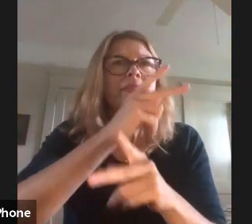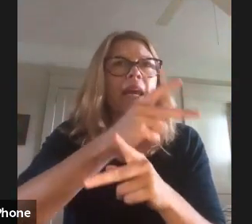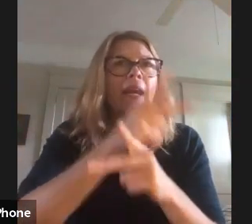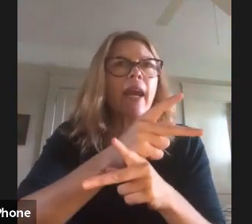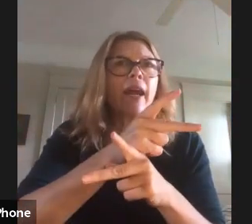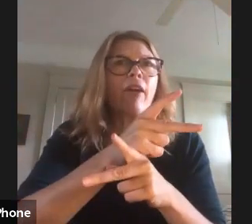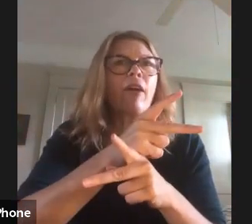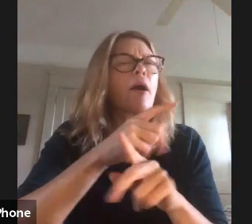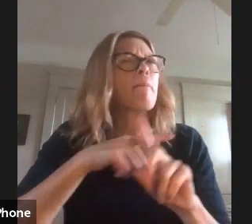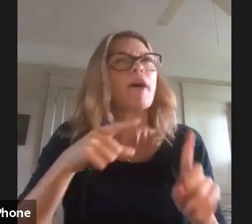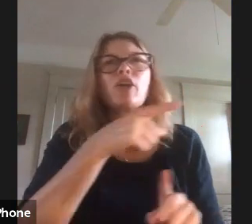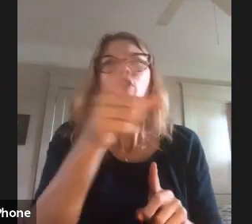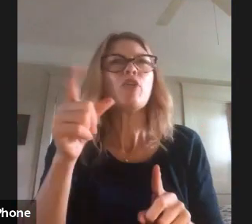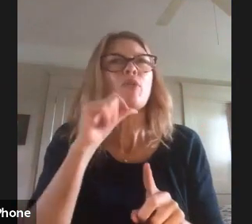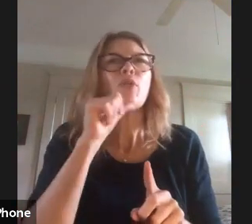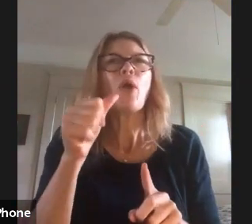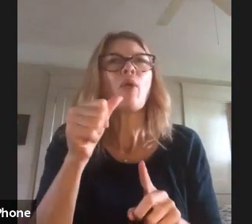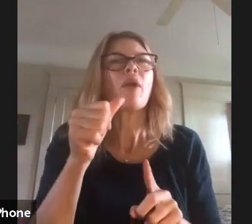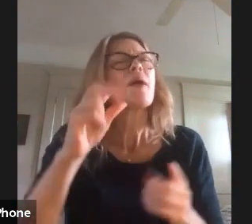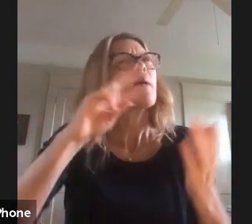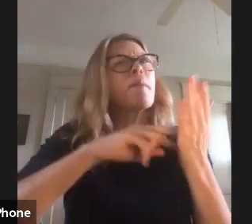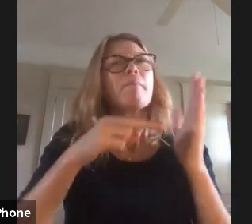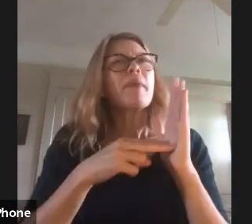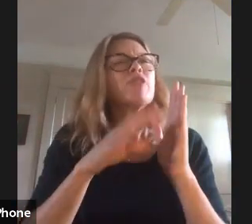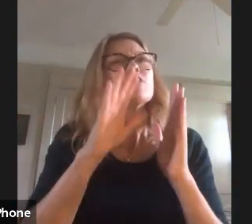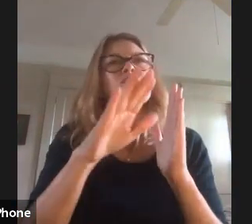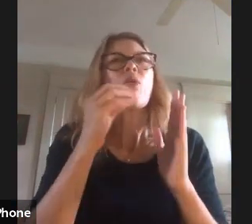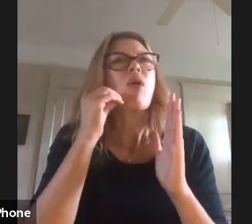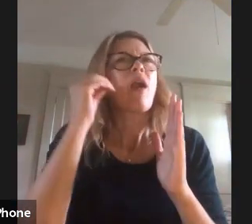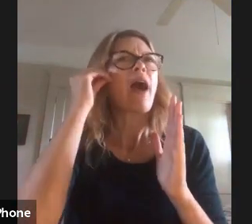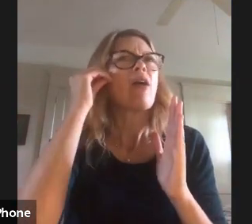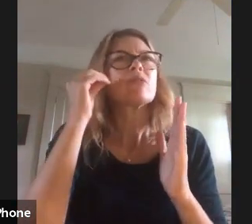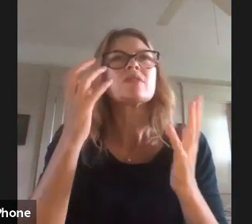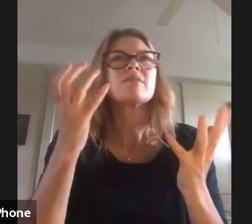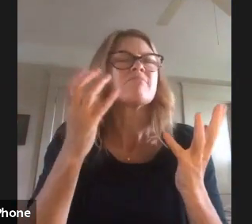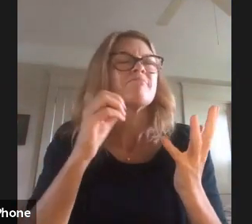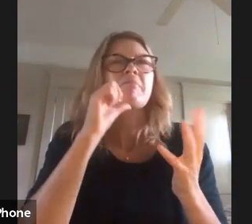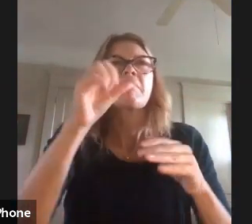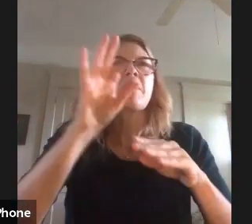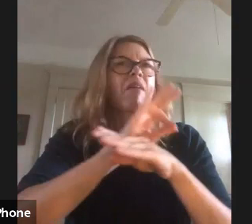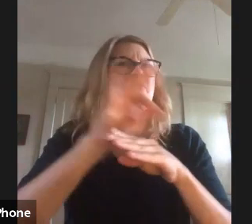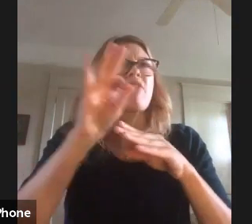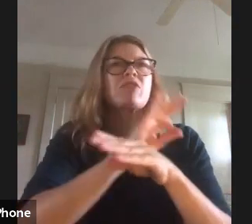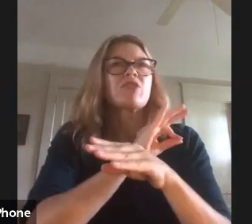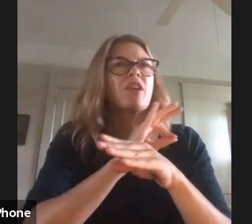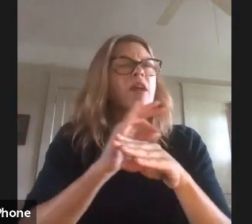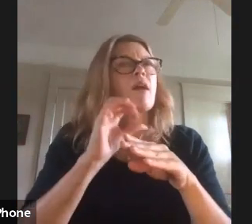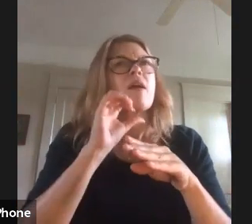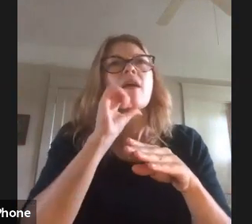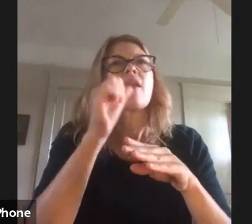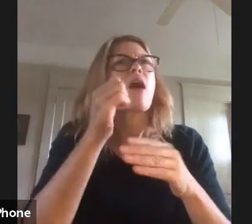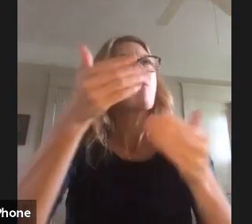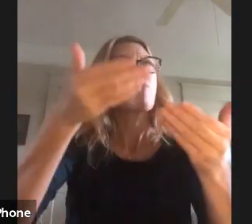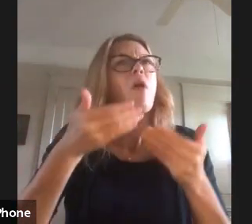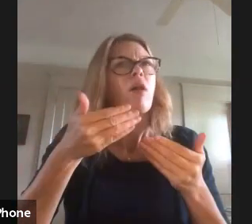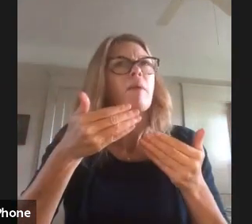desolate. For I tell you, you will not see me again until you say, blessed is the one who